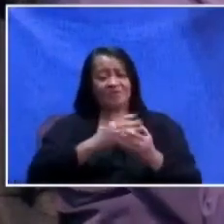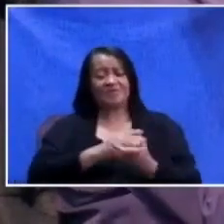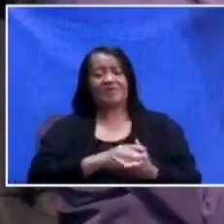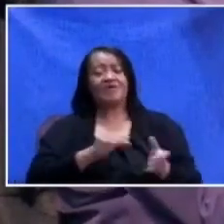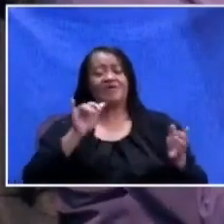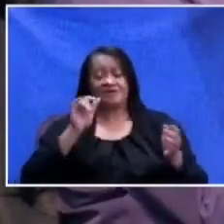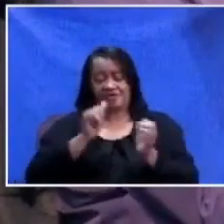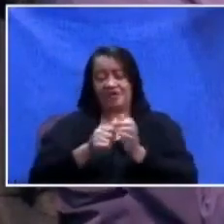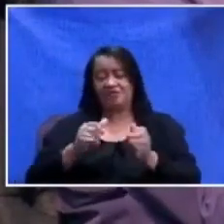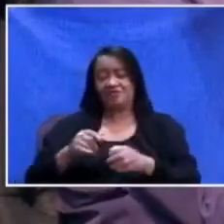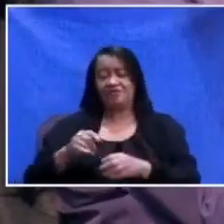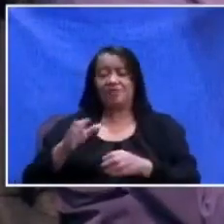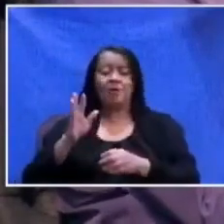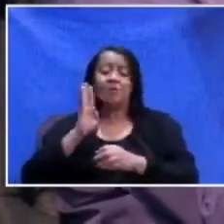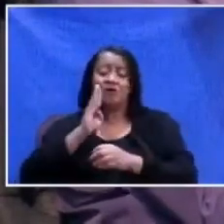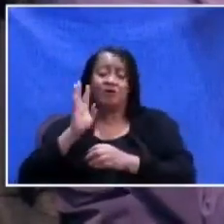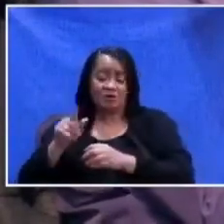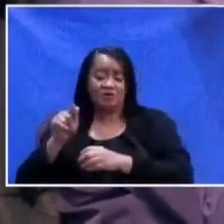that